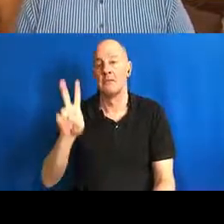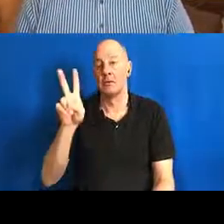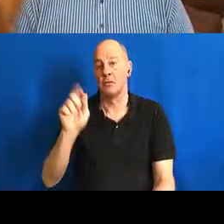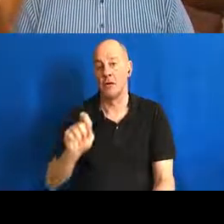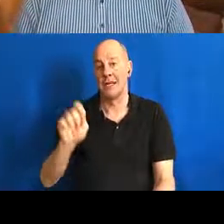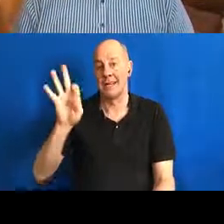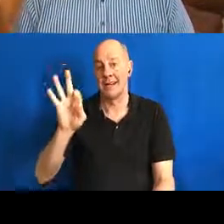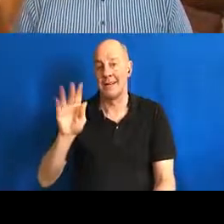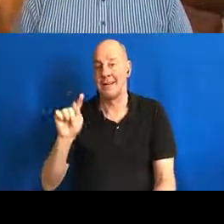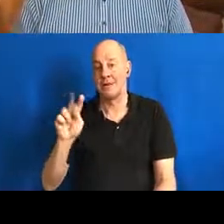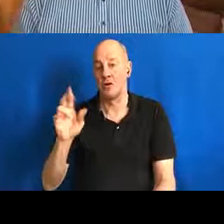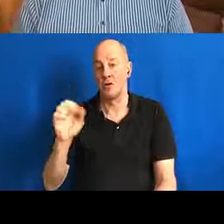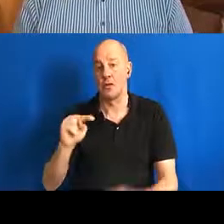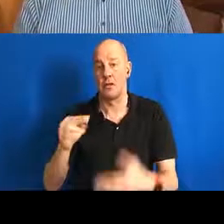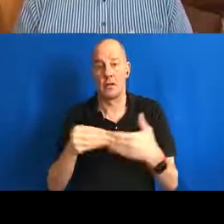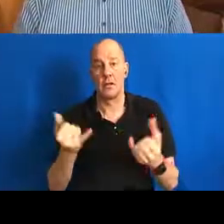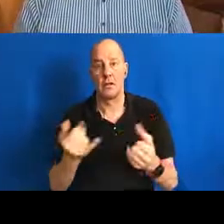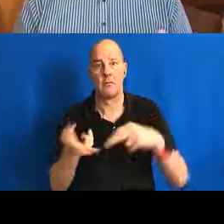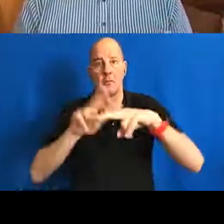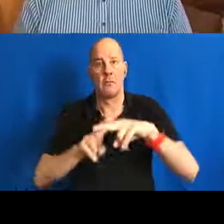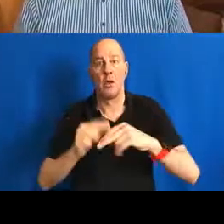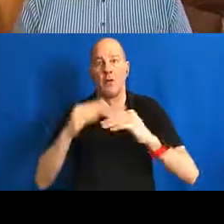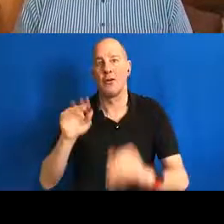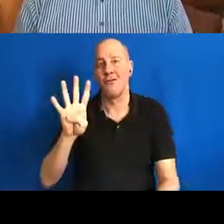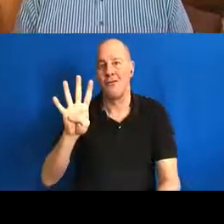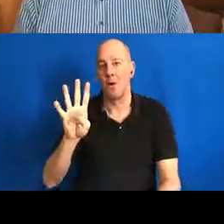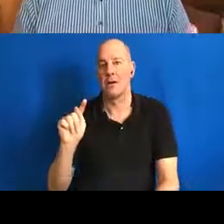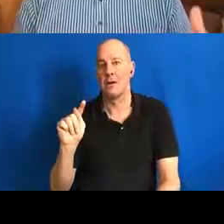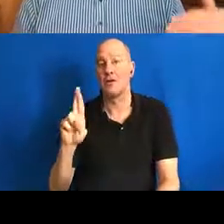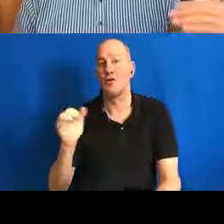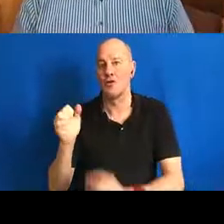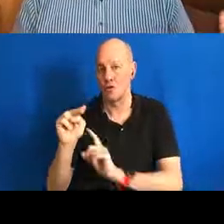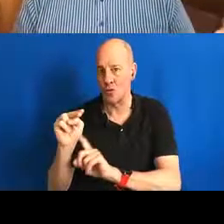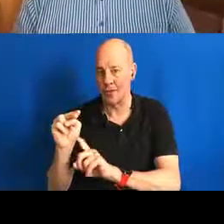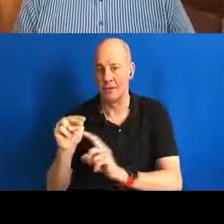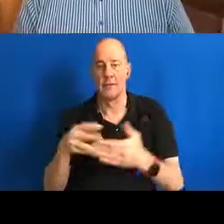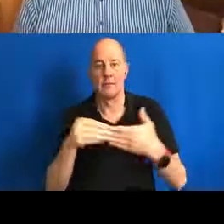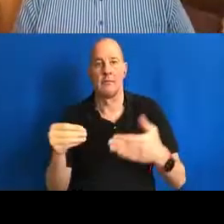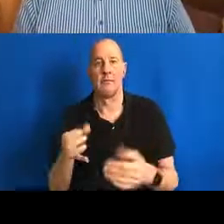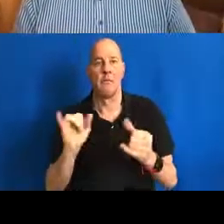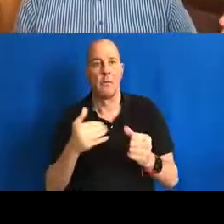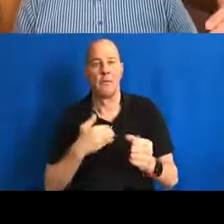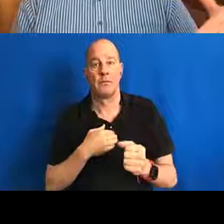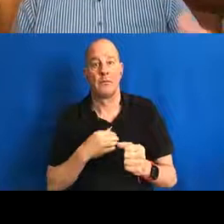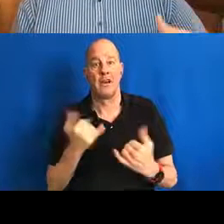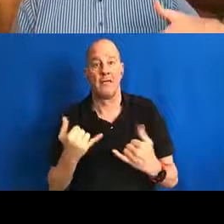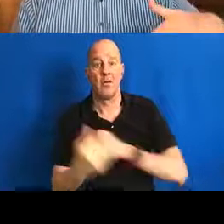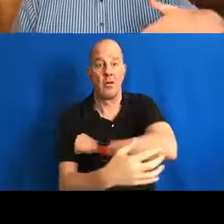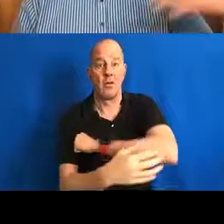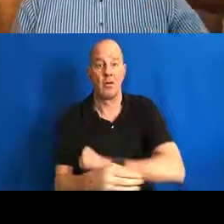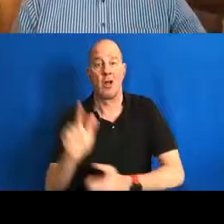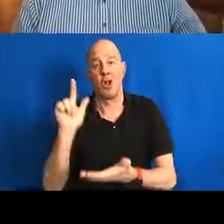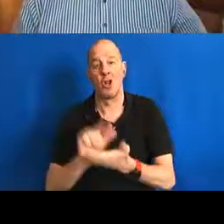$4 trillion. And over that same period of time, we had low wage workers having